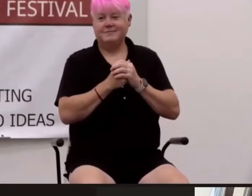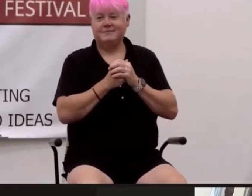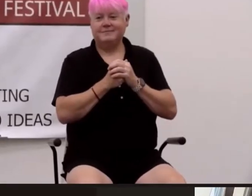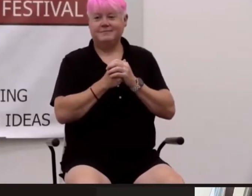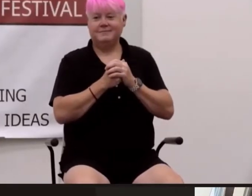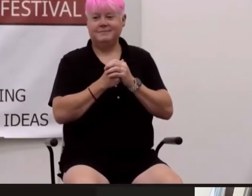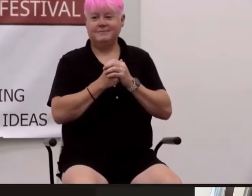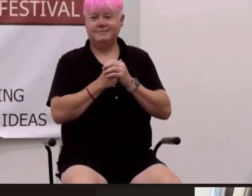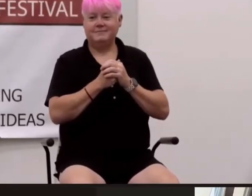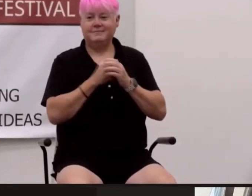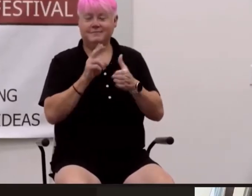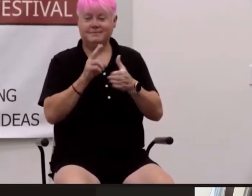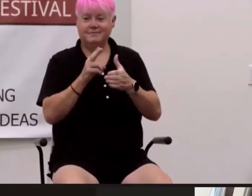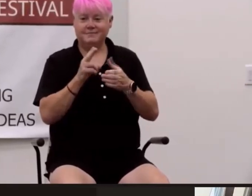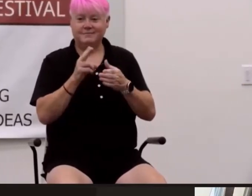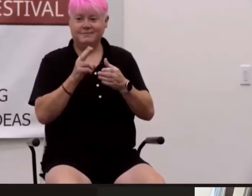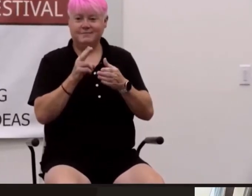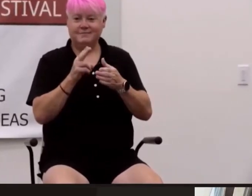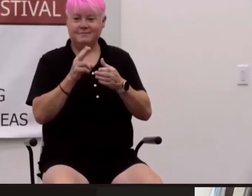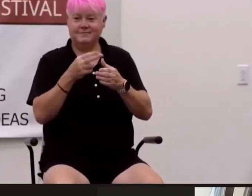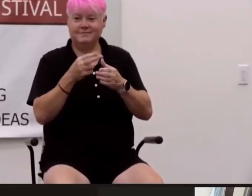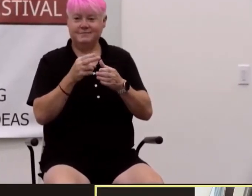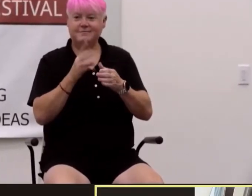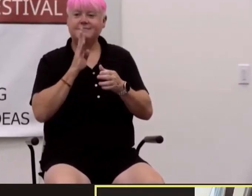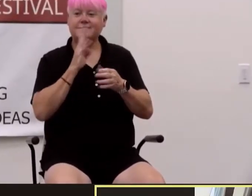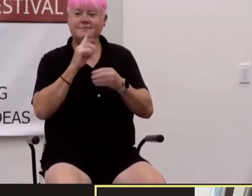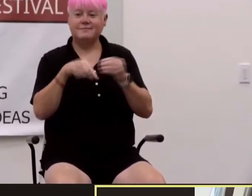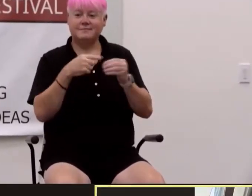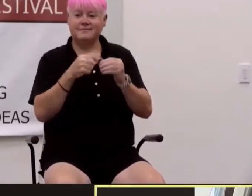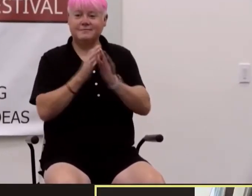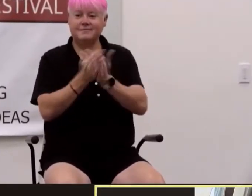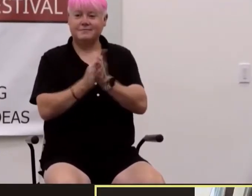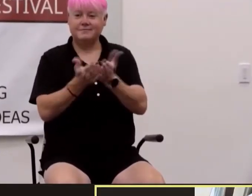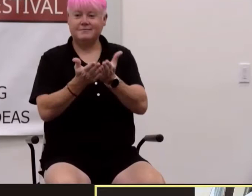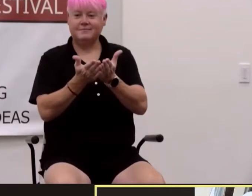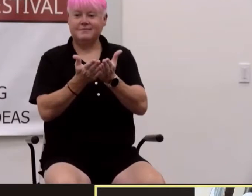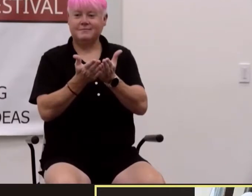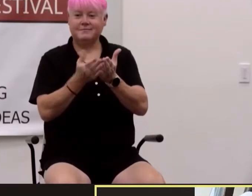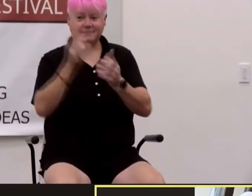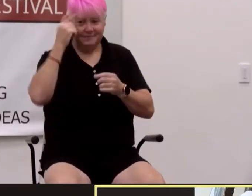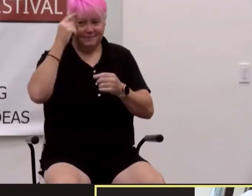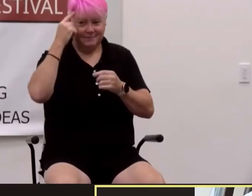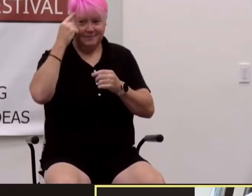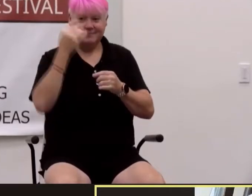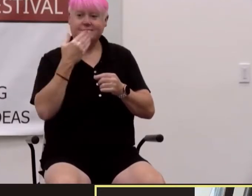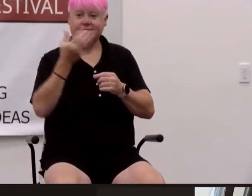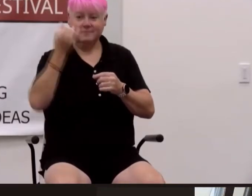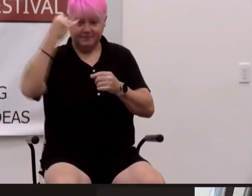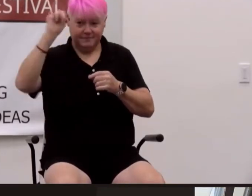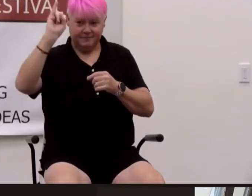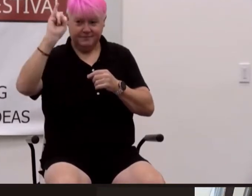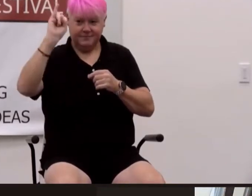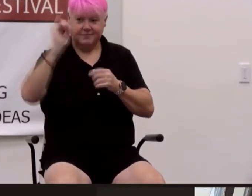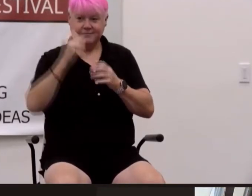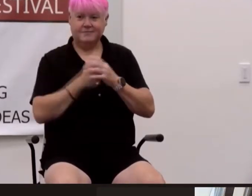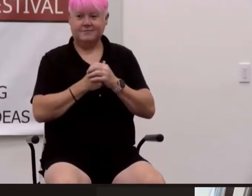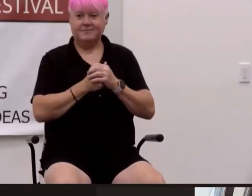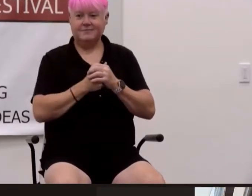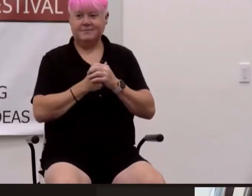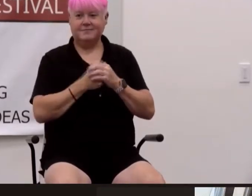Should we just talk about our book? Is that? I think that's a pretty good idea. I like your hat,